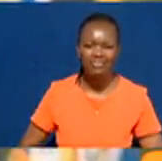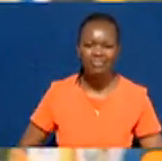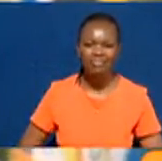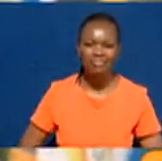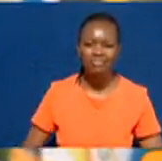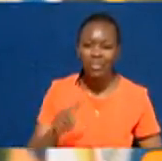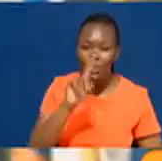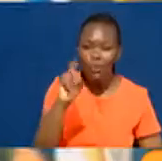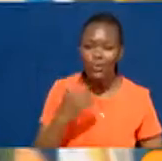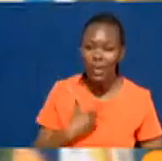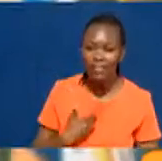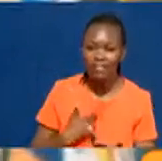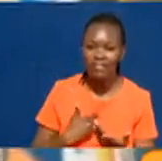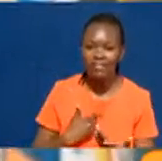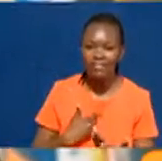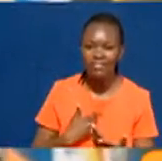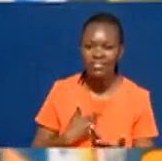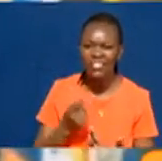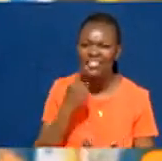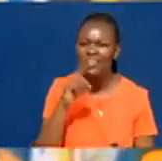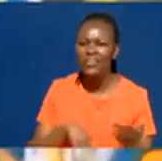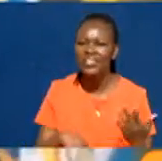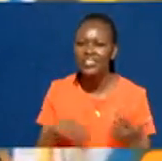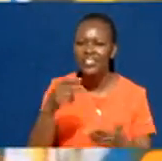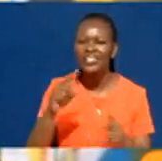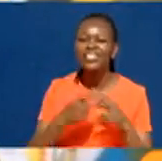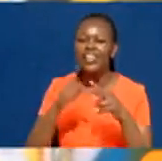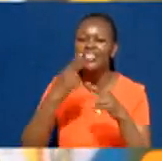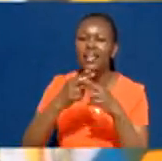Uko na swali ya kusema nini? Sema jina.